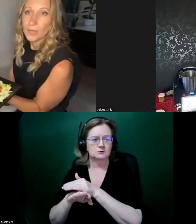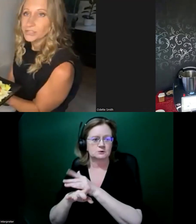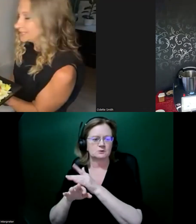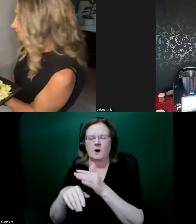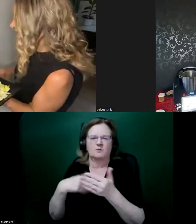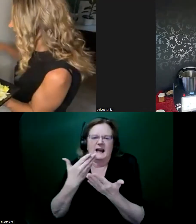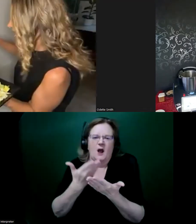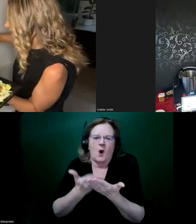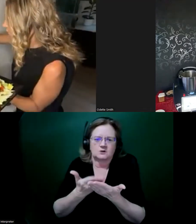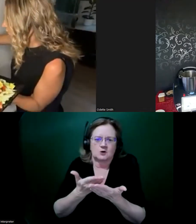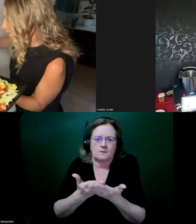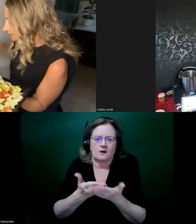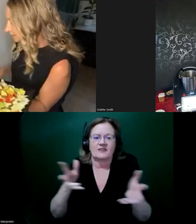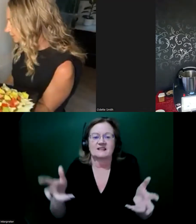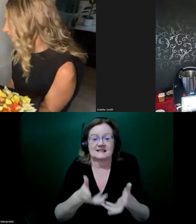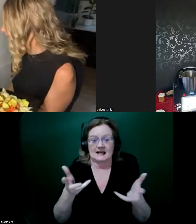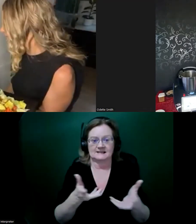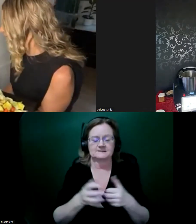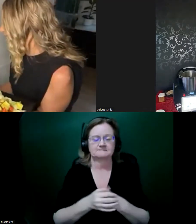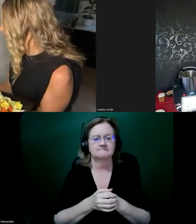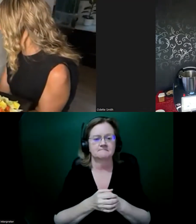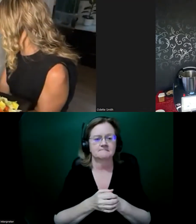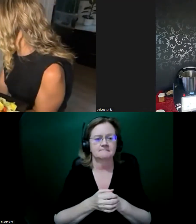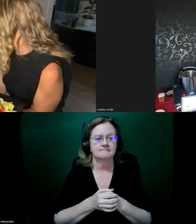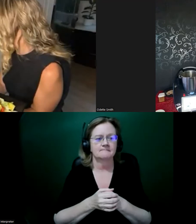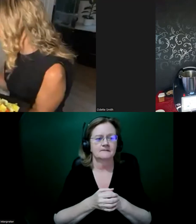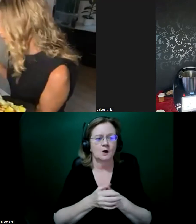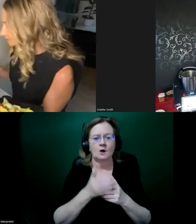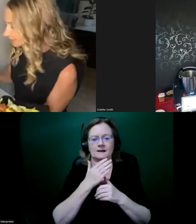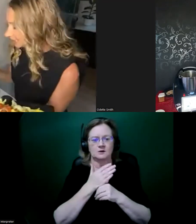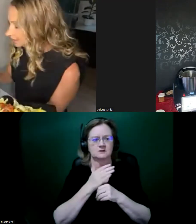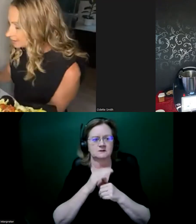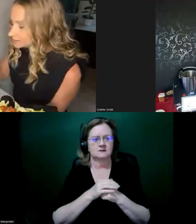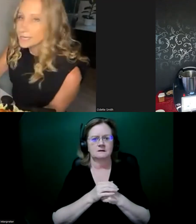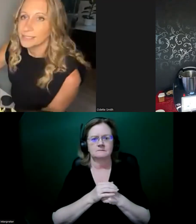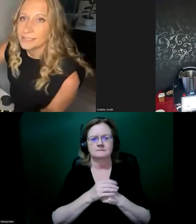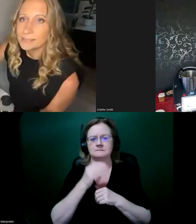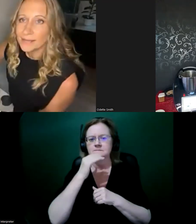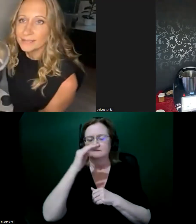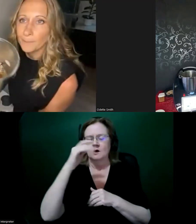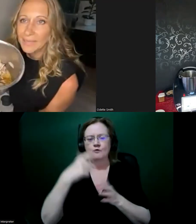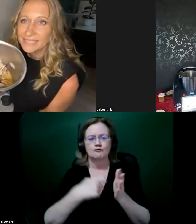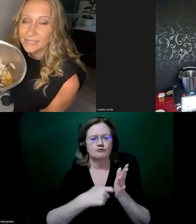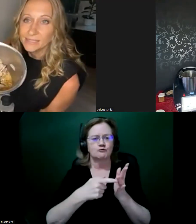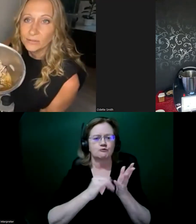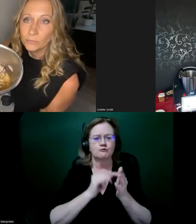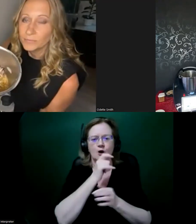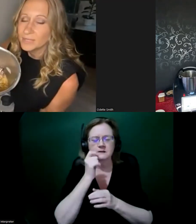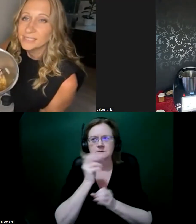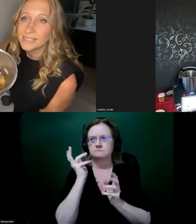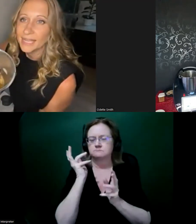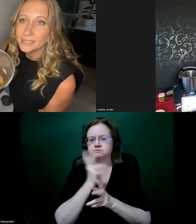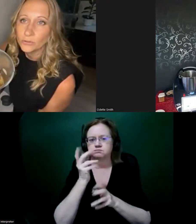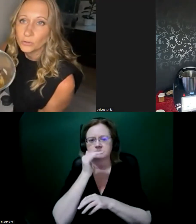onto, I should say, my salad dish. So this, oh my goodness, that rosemary just smells amazing. So